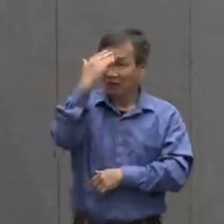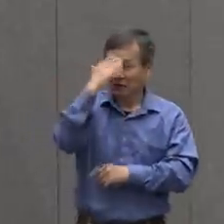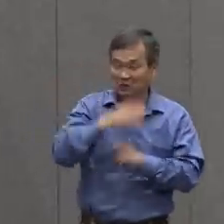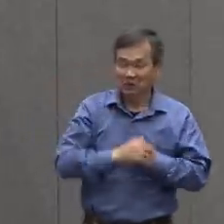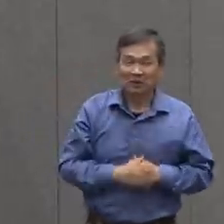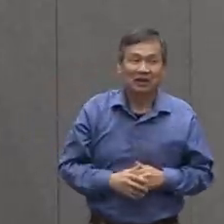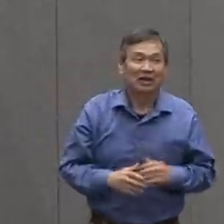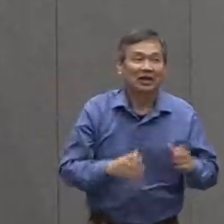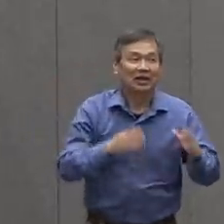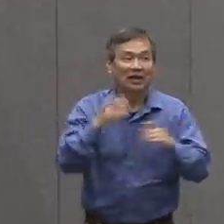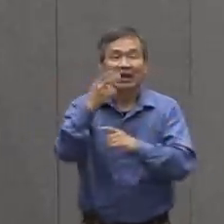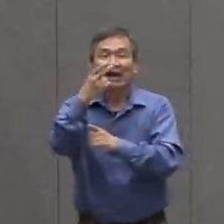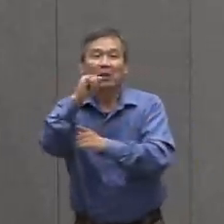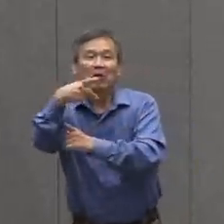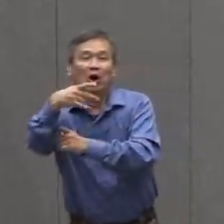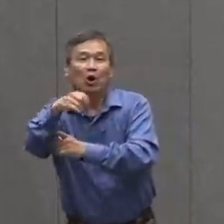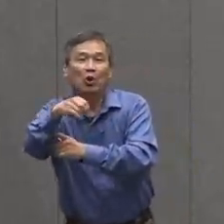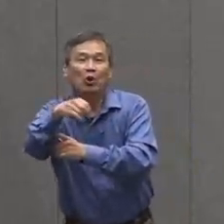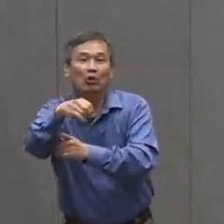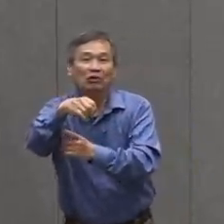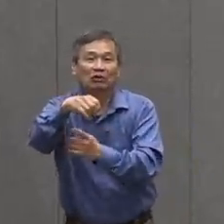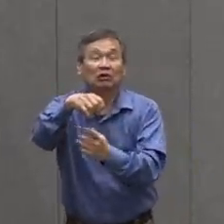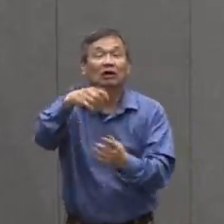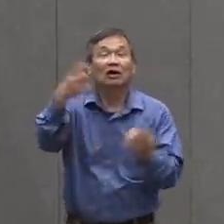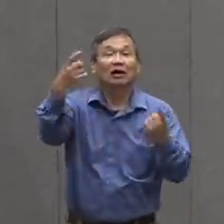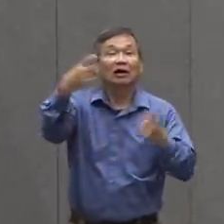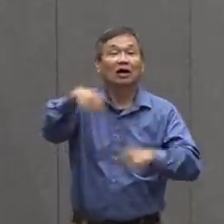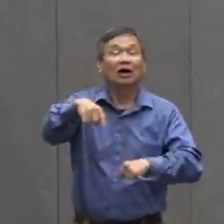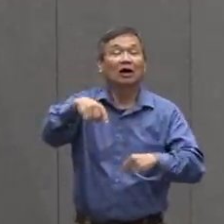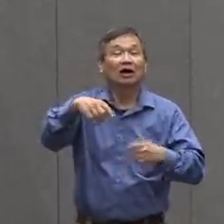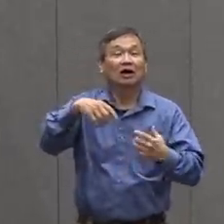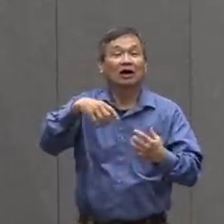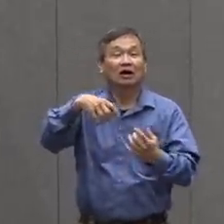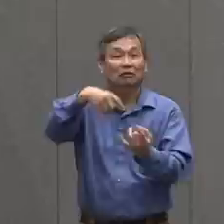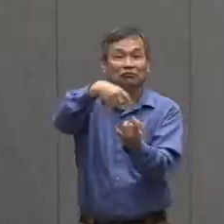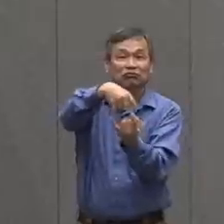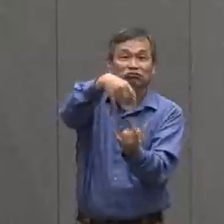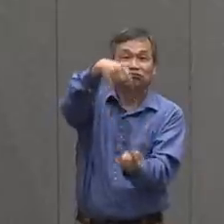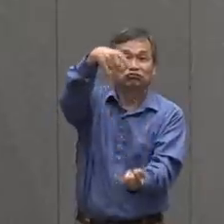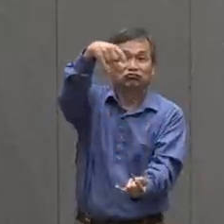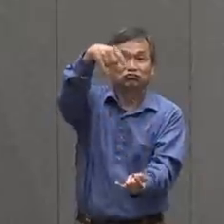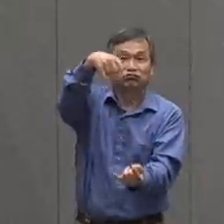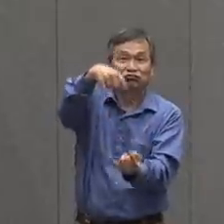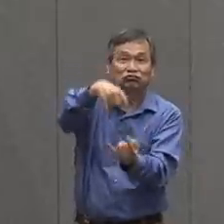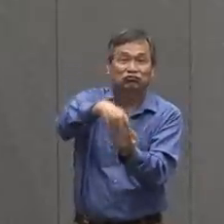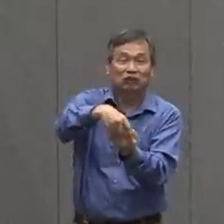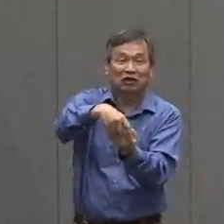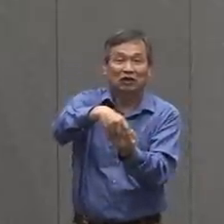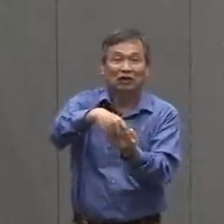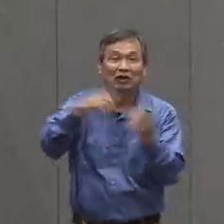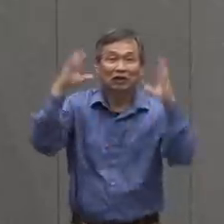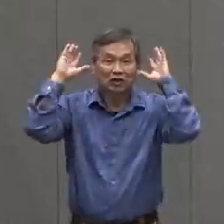If you're a hippopotamus, you close your ears when you go underwater.